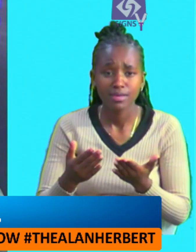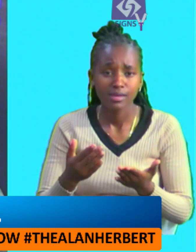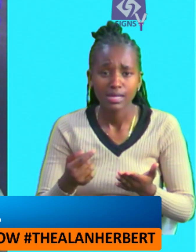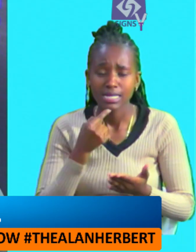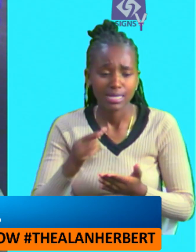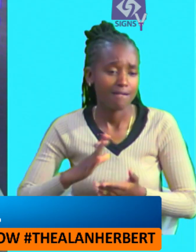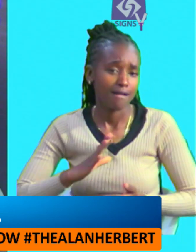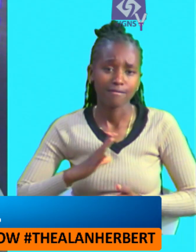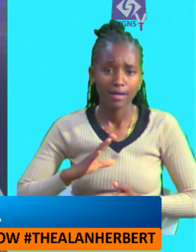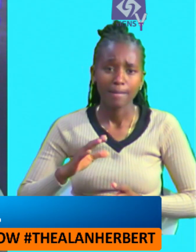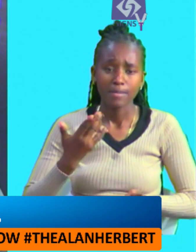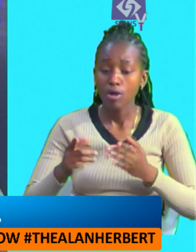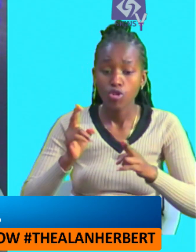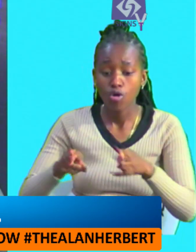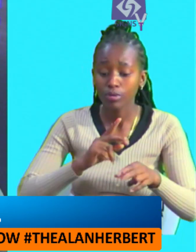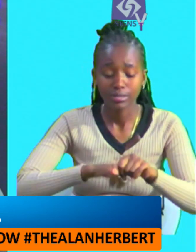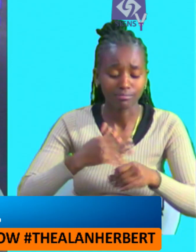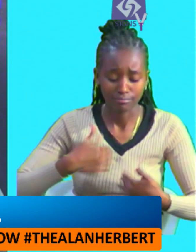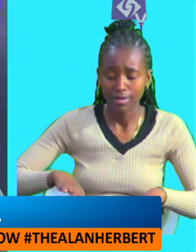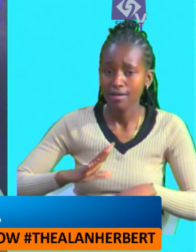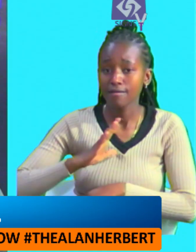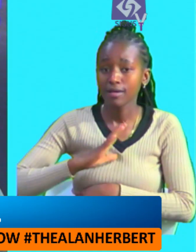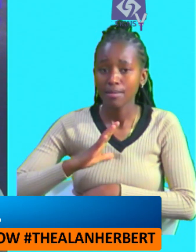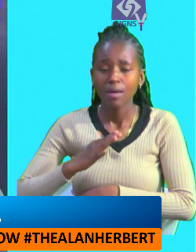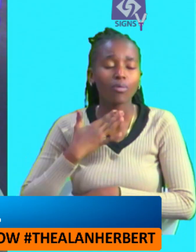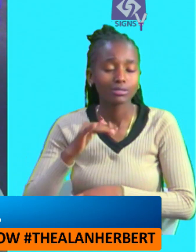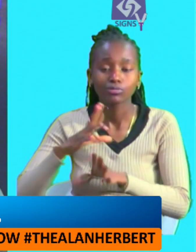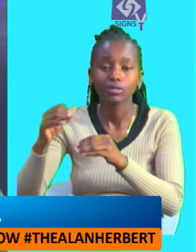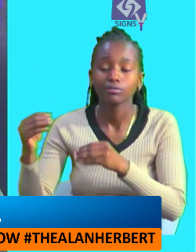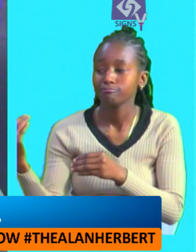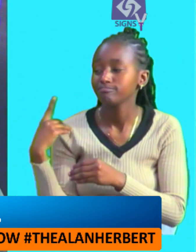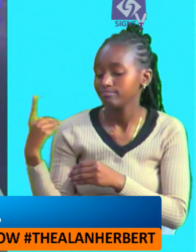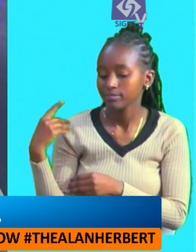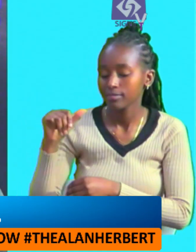na placards za Nyambu Nyambua